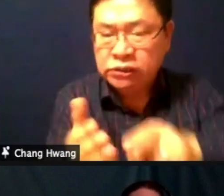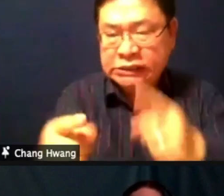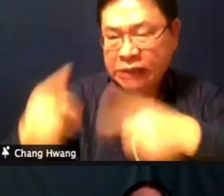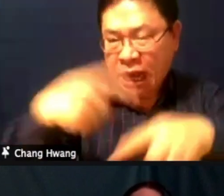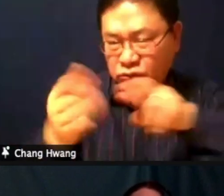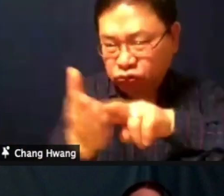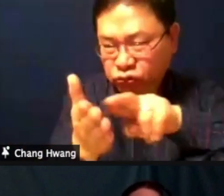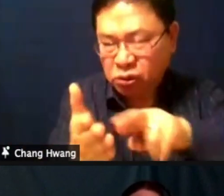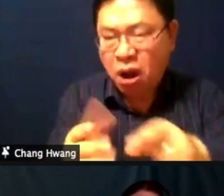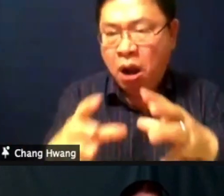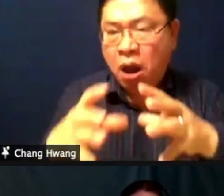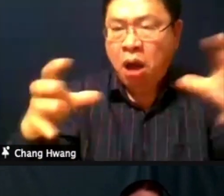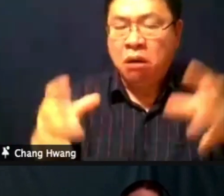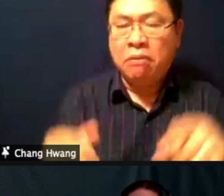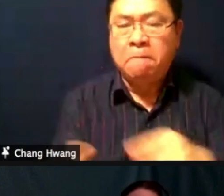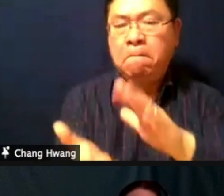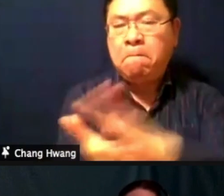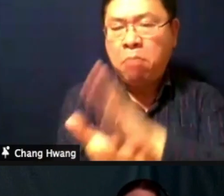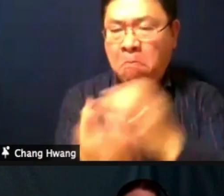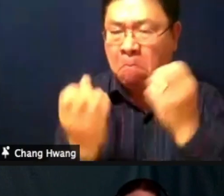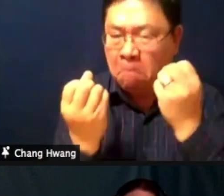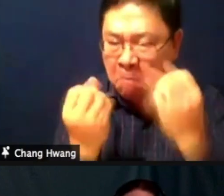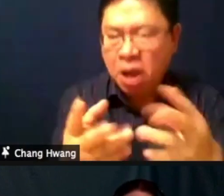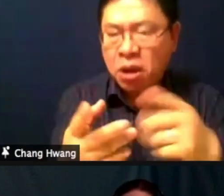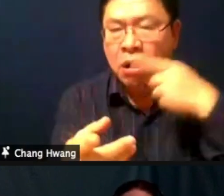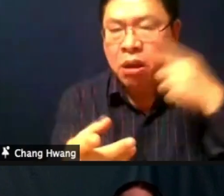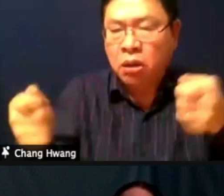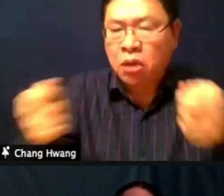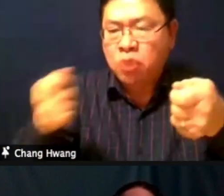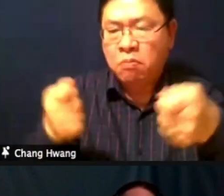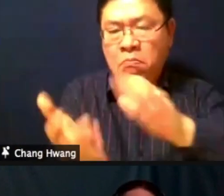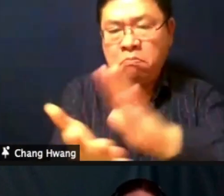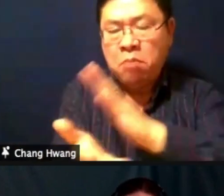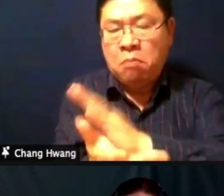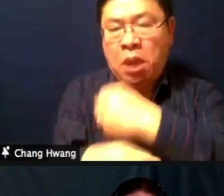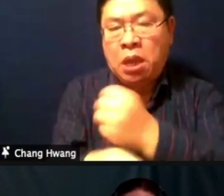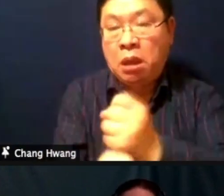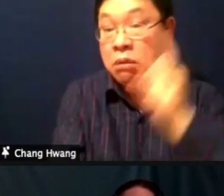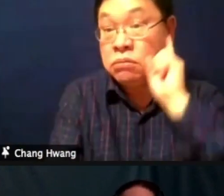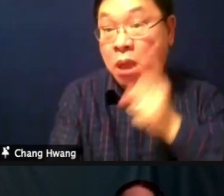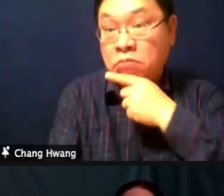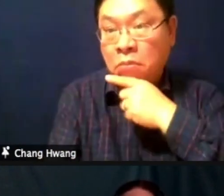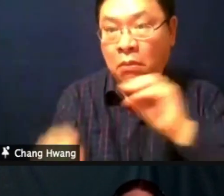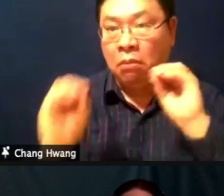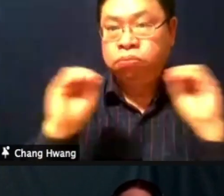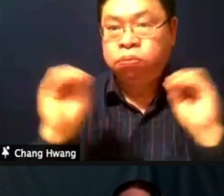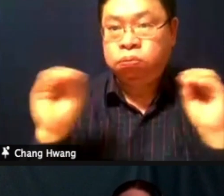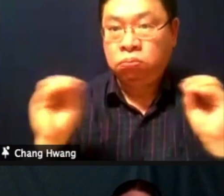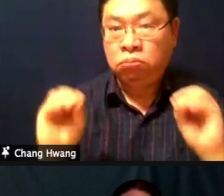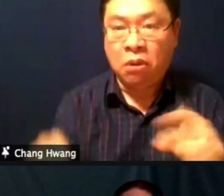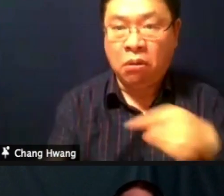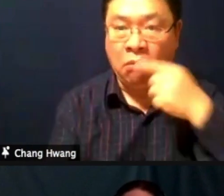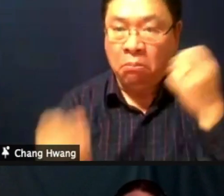It is a fairly hearing-dominated field of research. There are papers written, but those are moderated